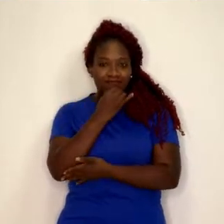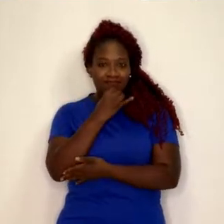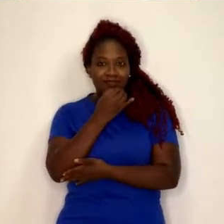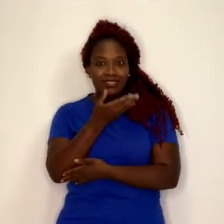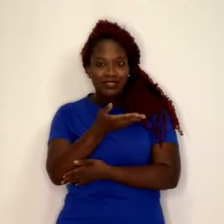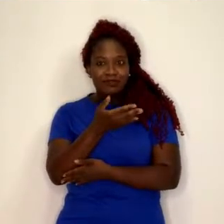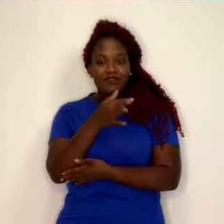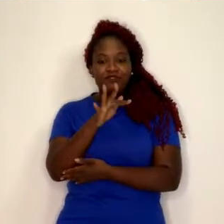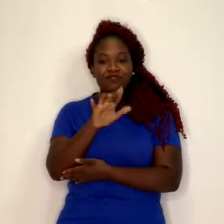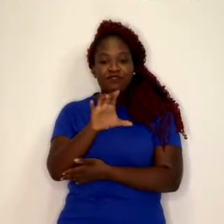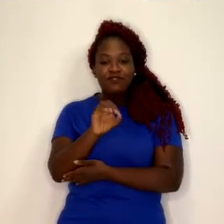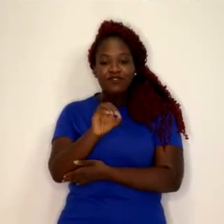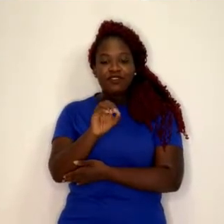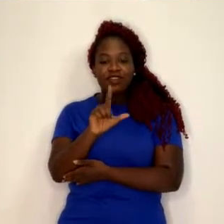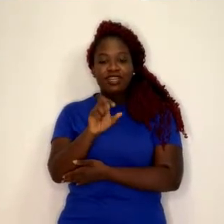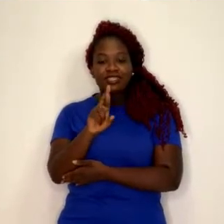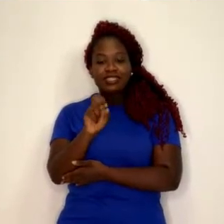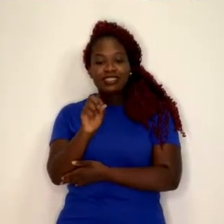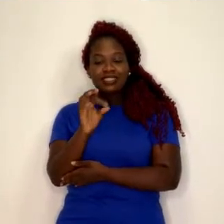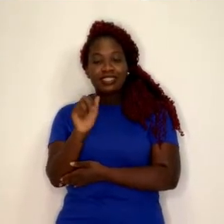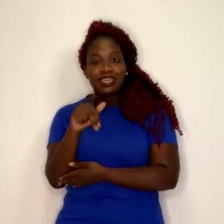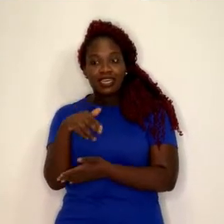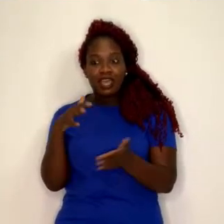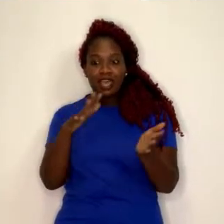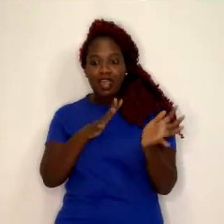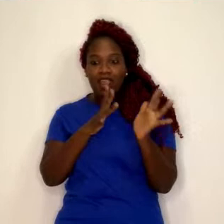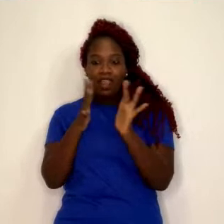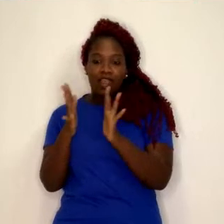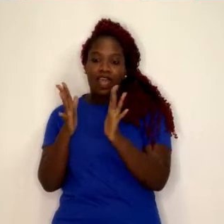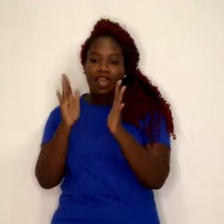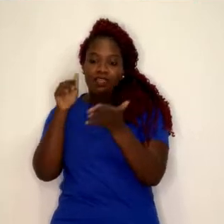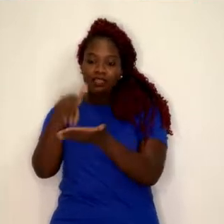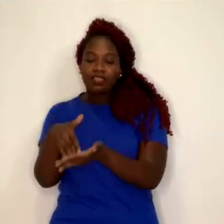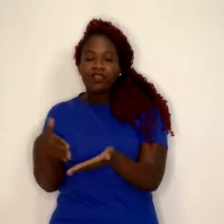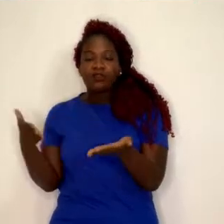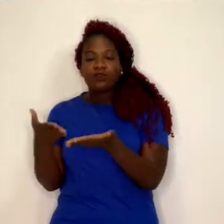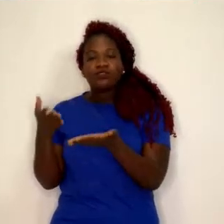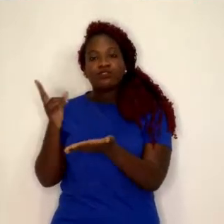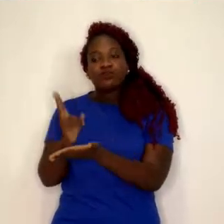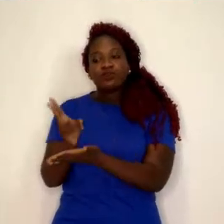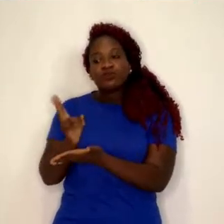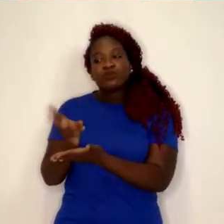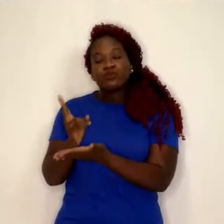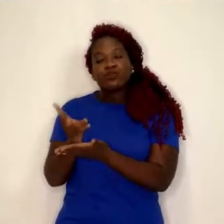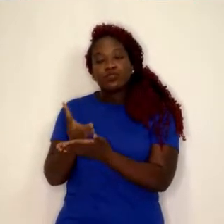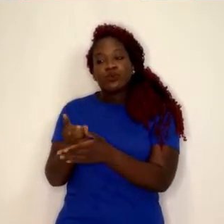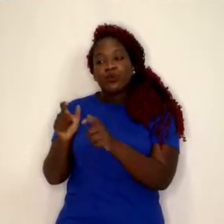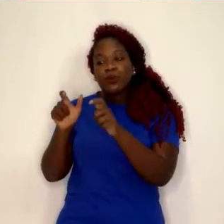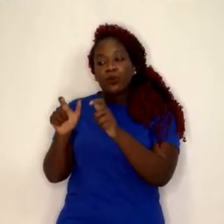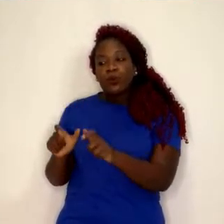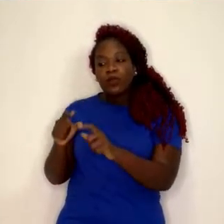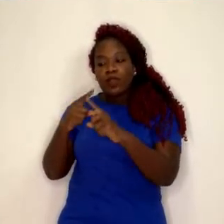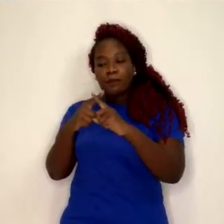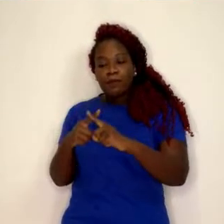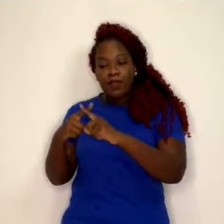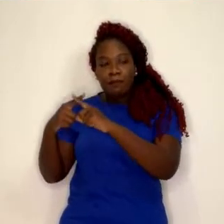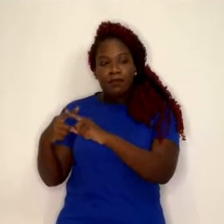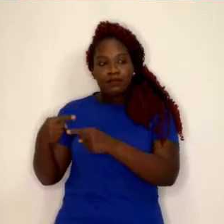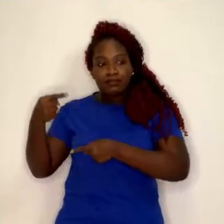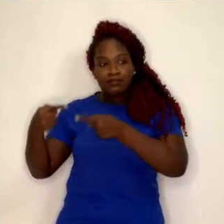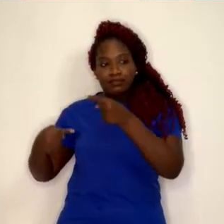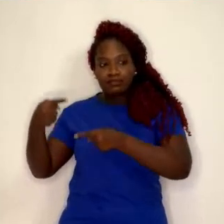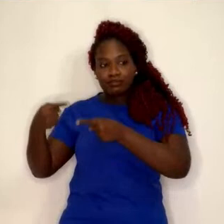in this example by Florestan, until now it continues to be a territory